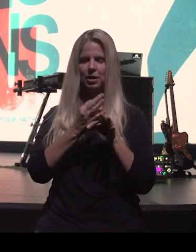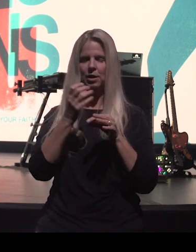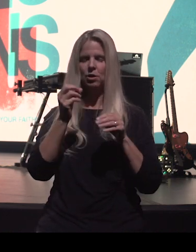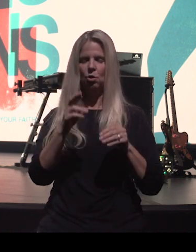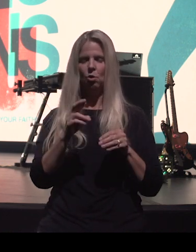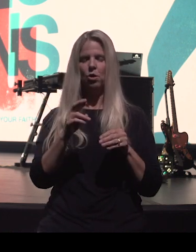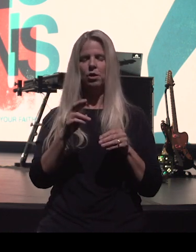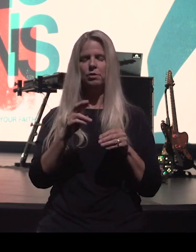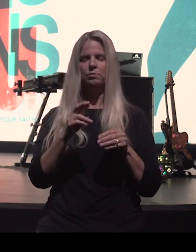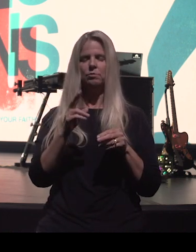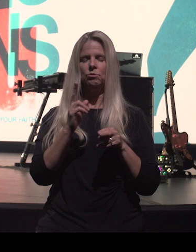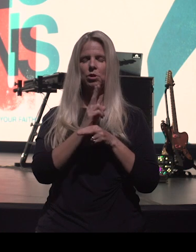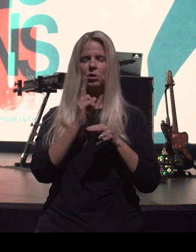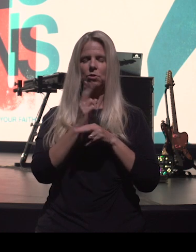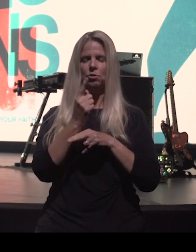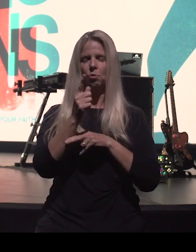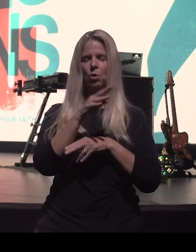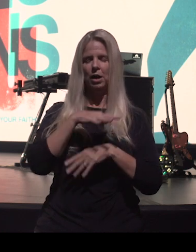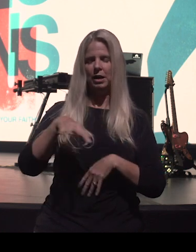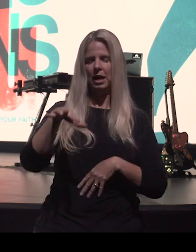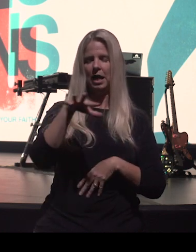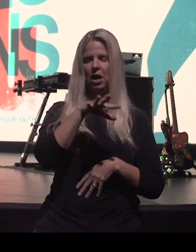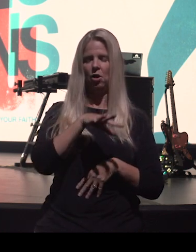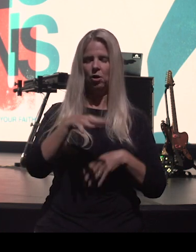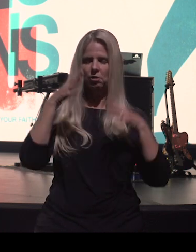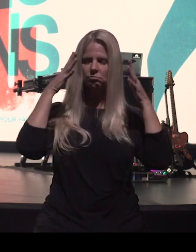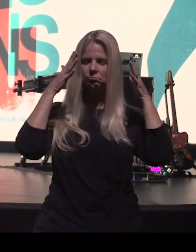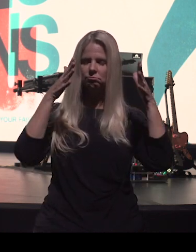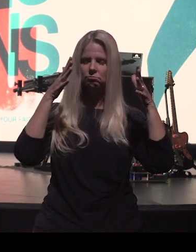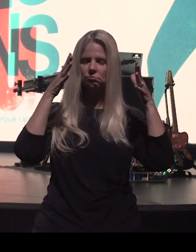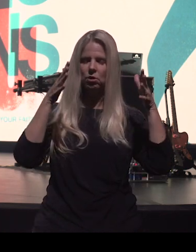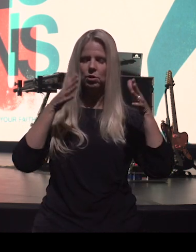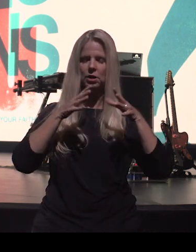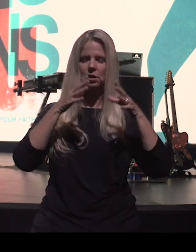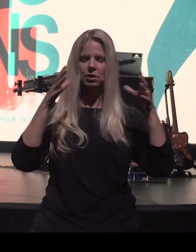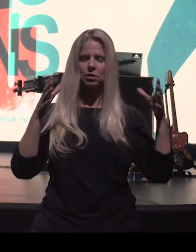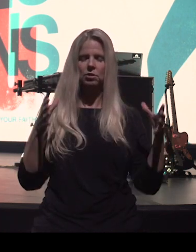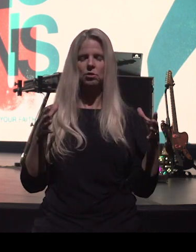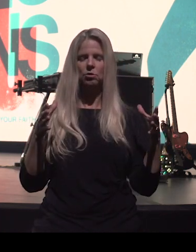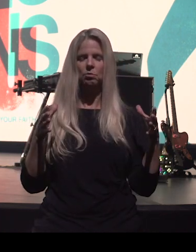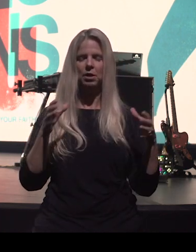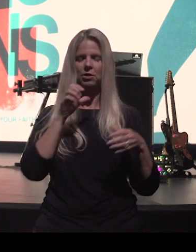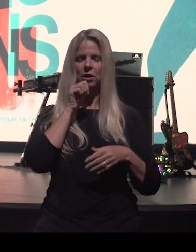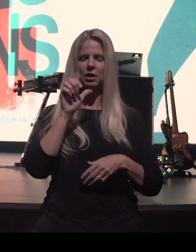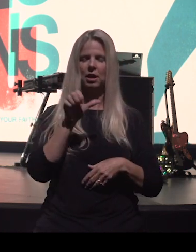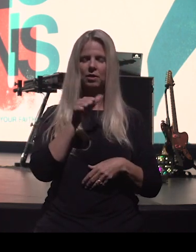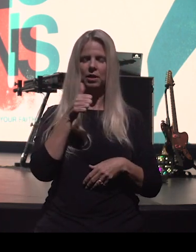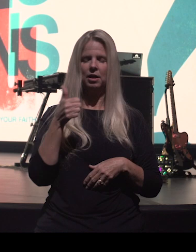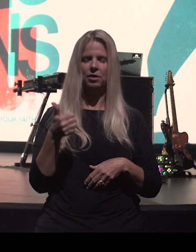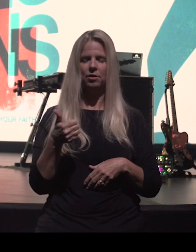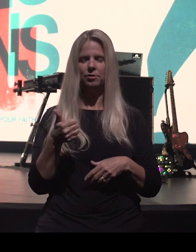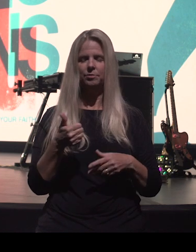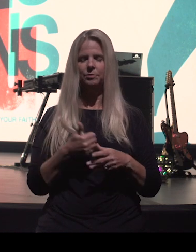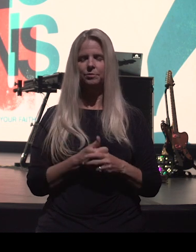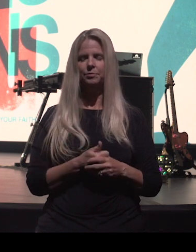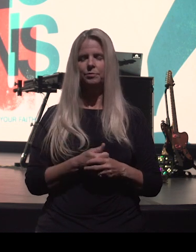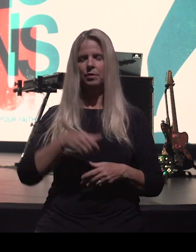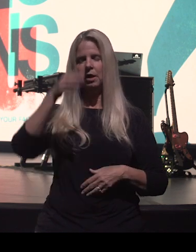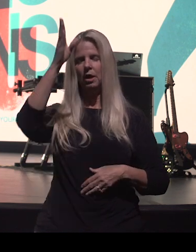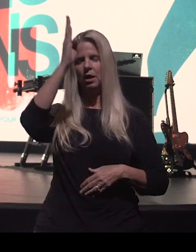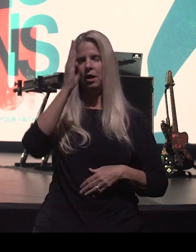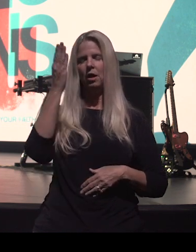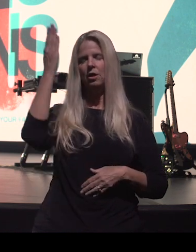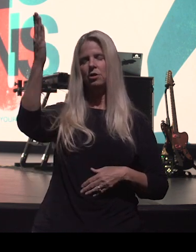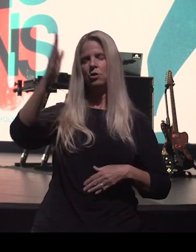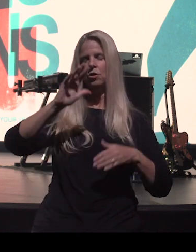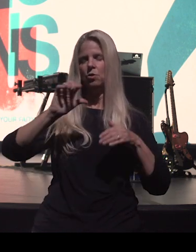area. We're kind of like that guy that looks buff in one area and we got skinny legs. And God, you're challenging us to